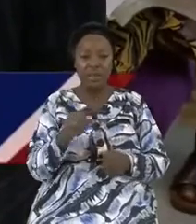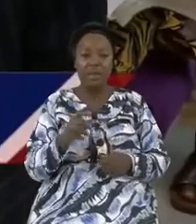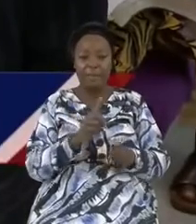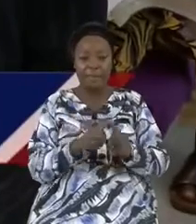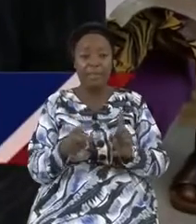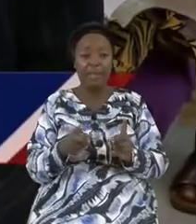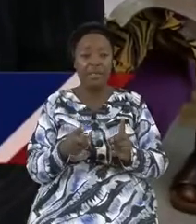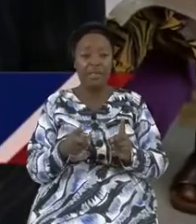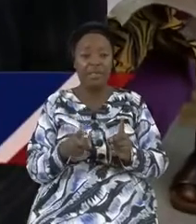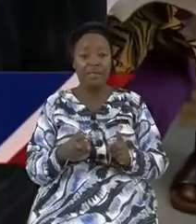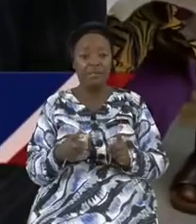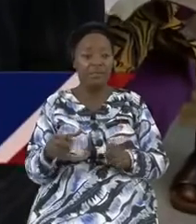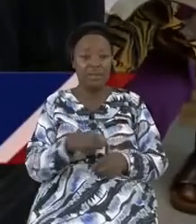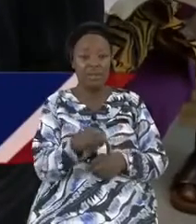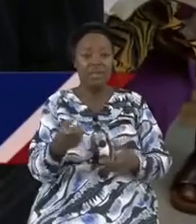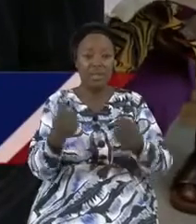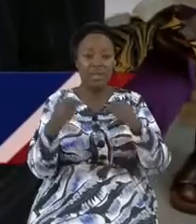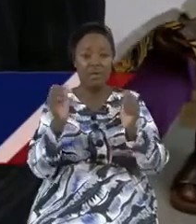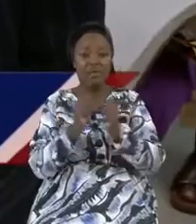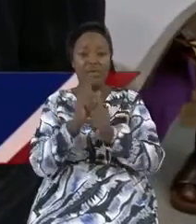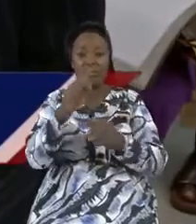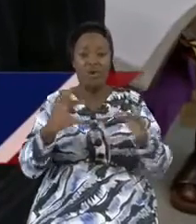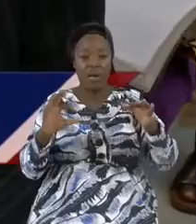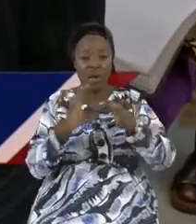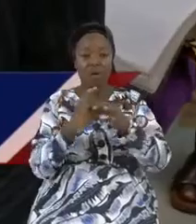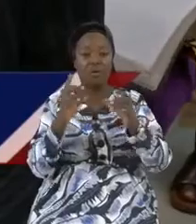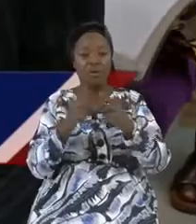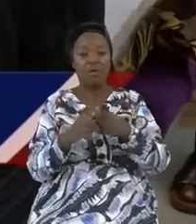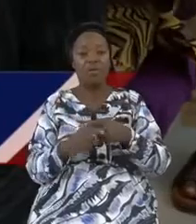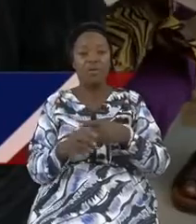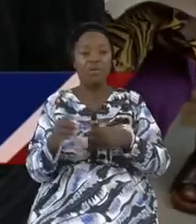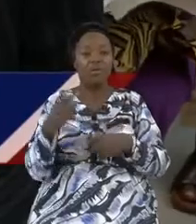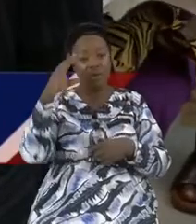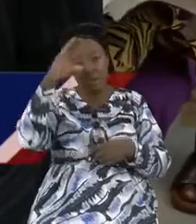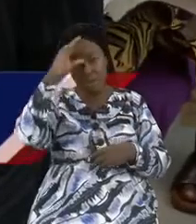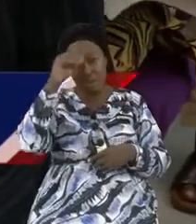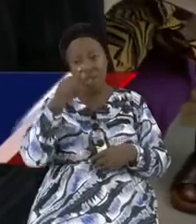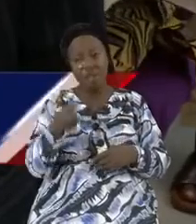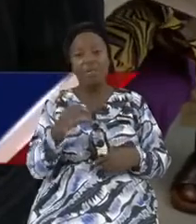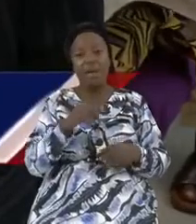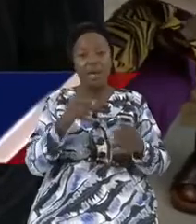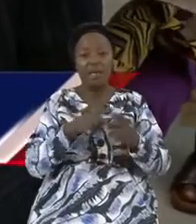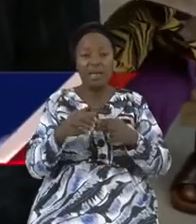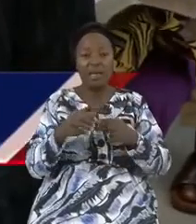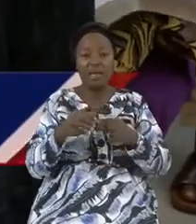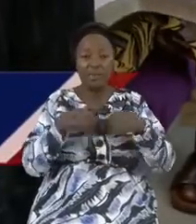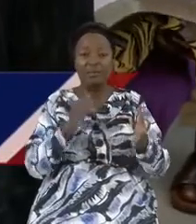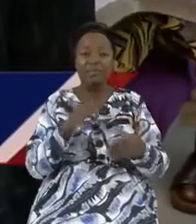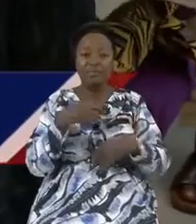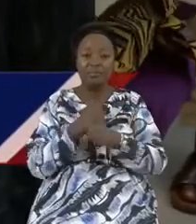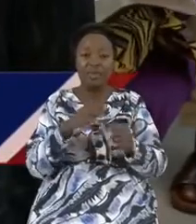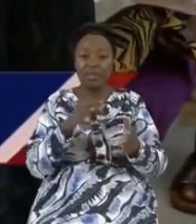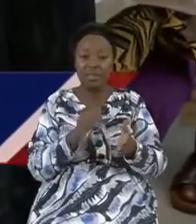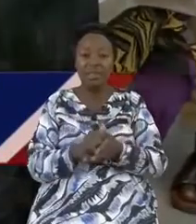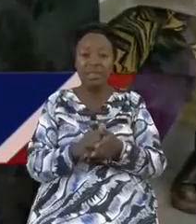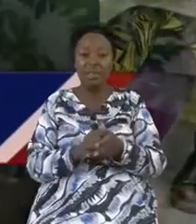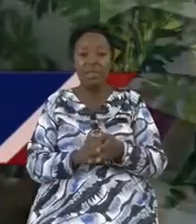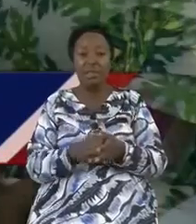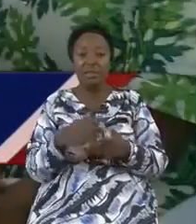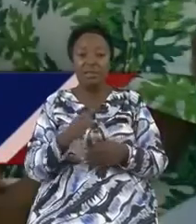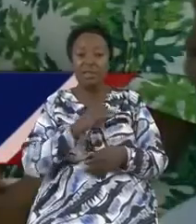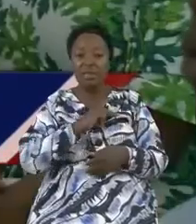came with one accord to him, and having made Blastus, the